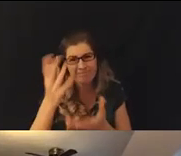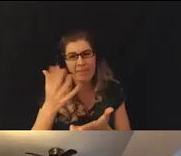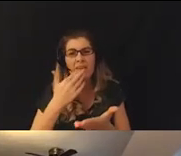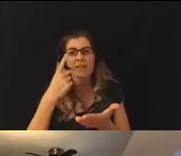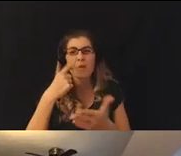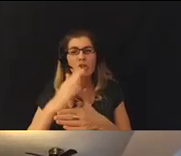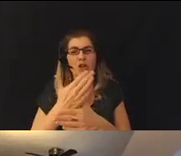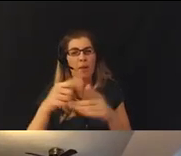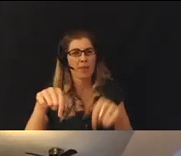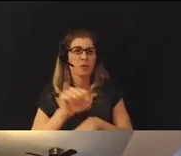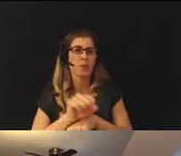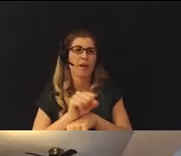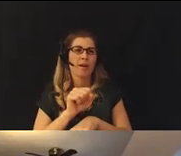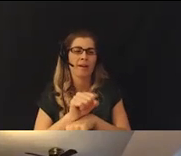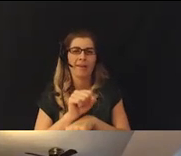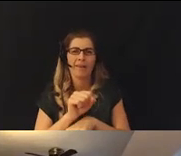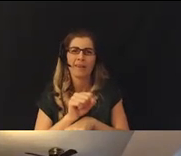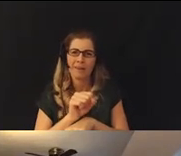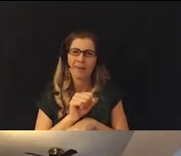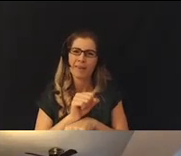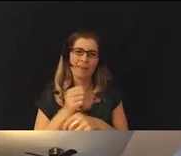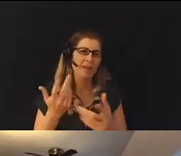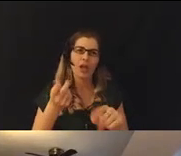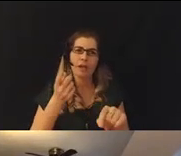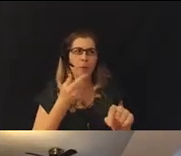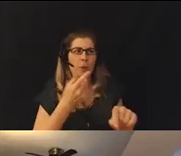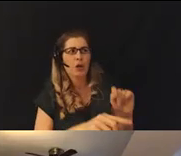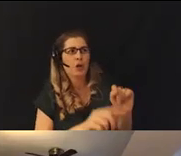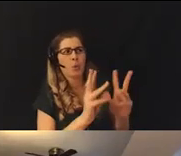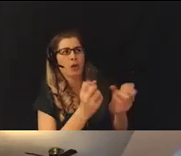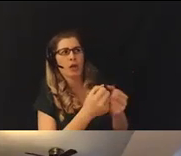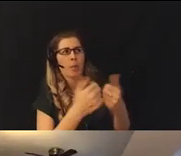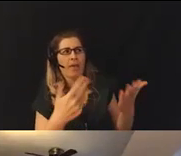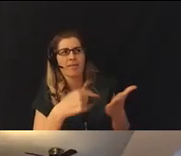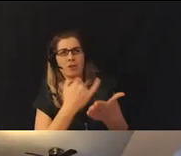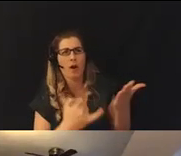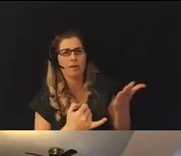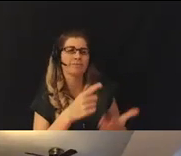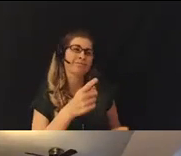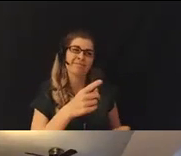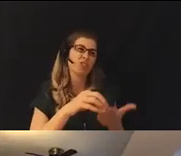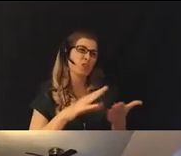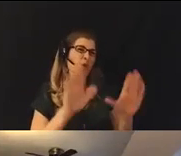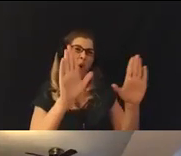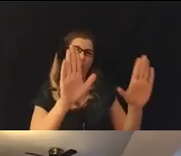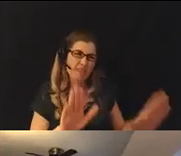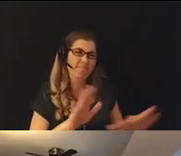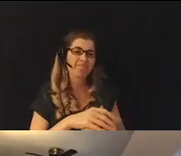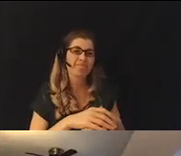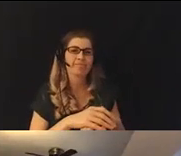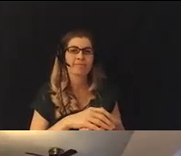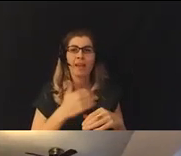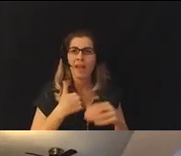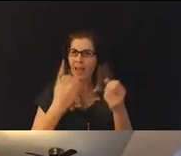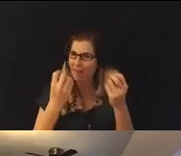presentation, which couldn't have been what it was without their work in it. Yeah, they're awesome. I want to just note, we have a lot of